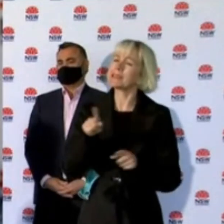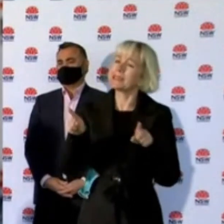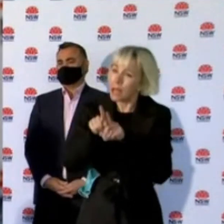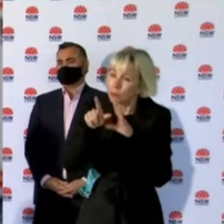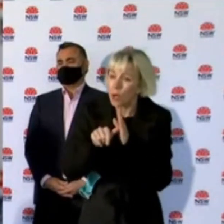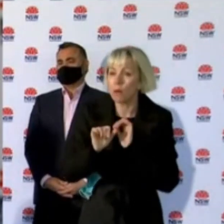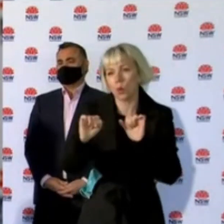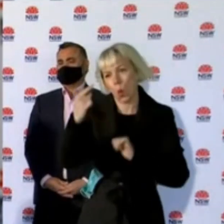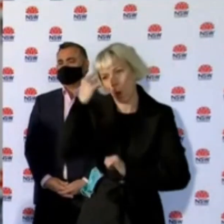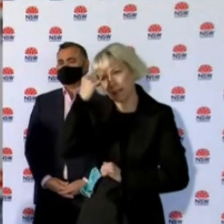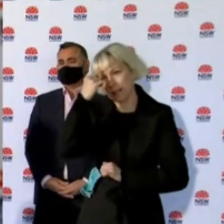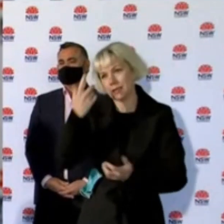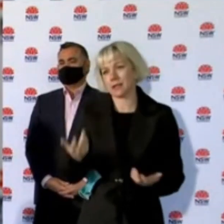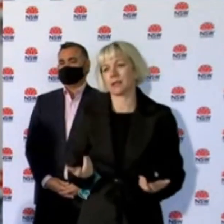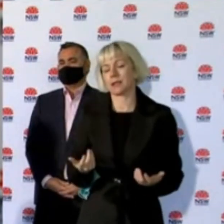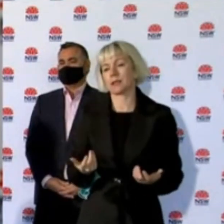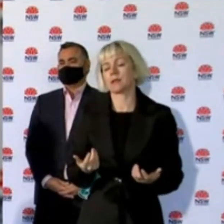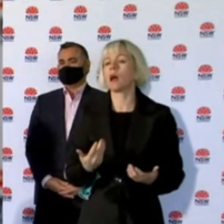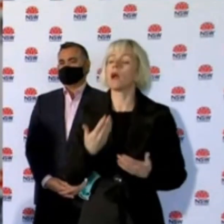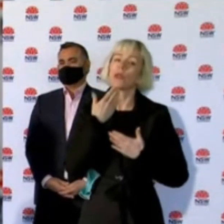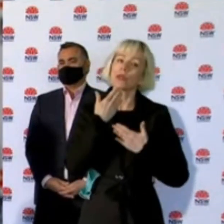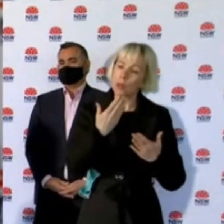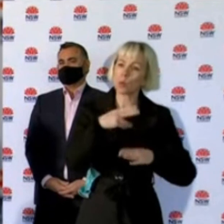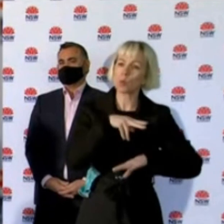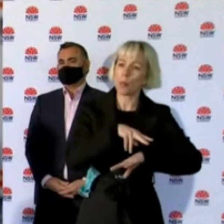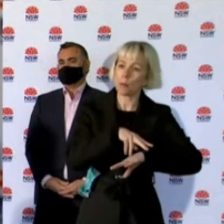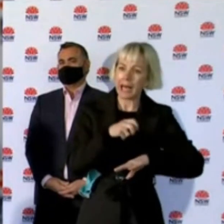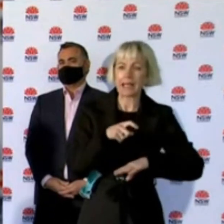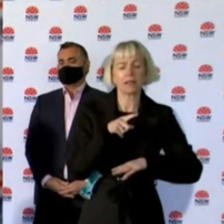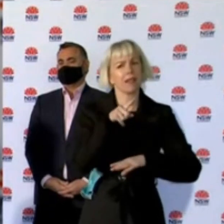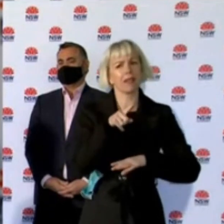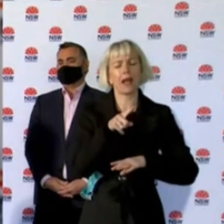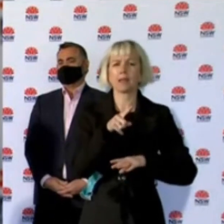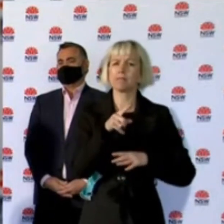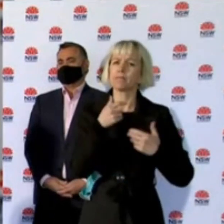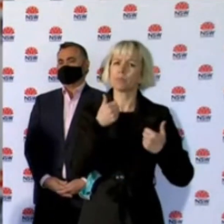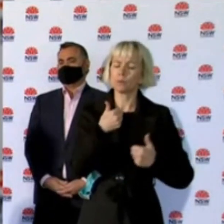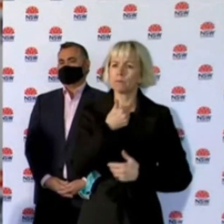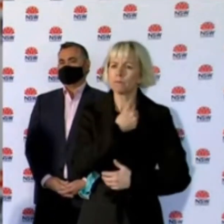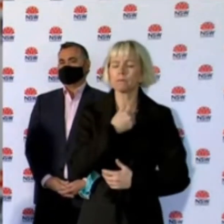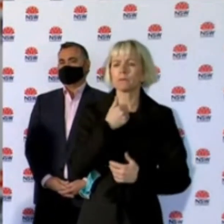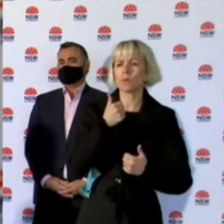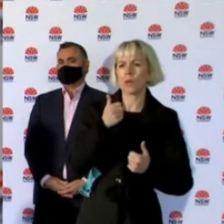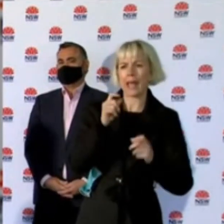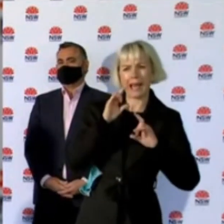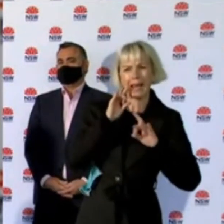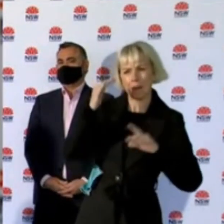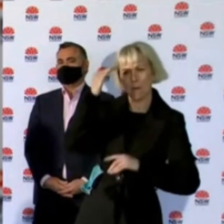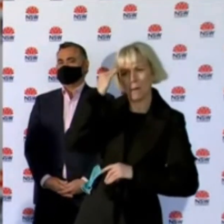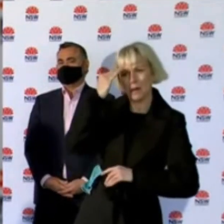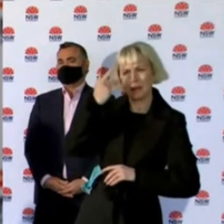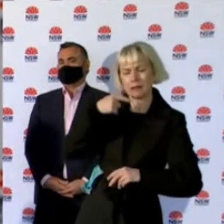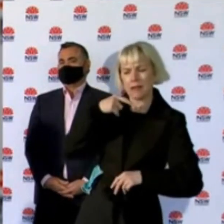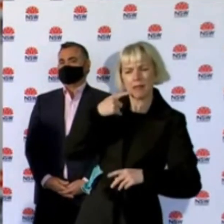the police for the understanding way in which they've approached these issues. Police are here to help us, and they've been helpful in